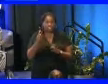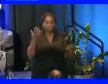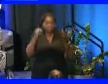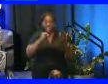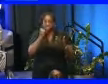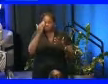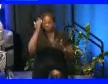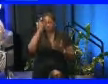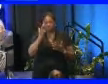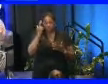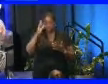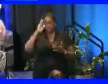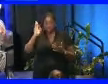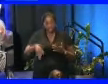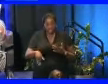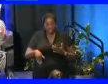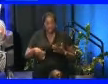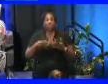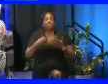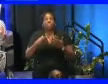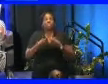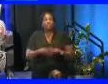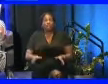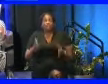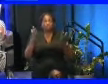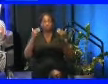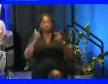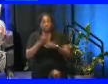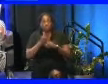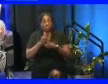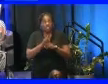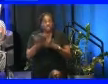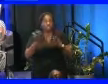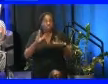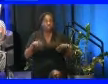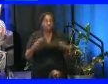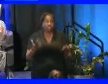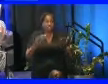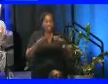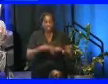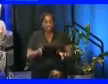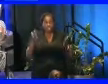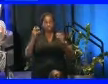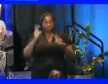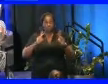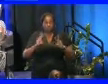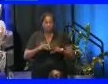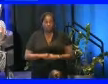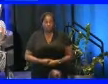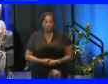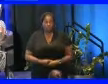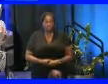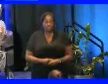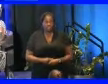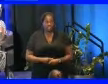know all the reasons why, but I know they lost hope in God. They lost hope in themselves and service providers, and they lost hope in people.